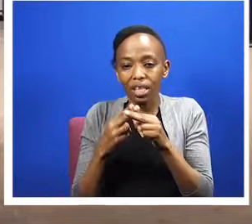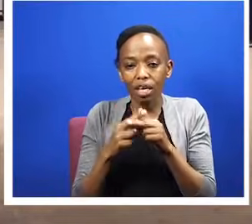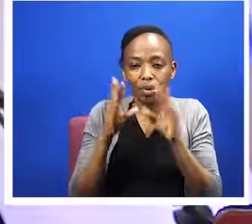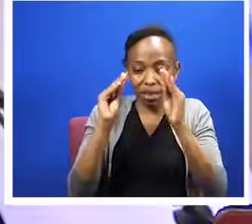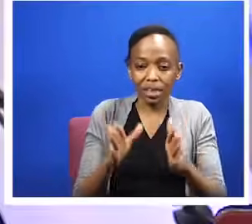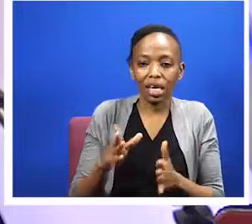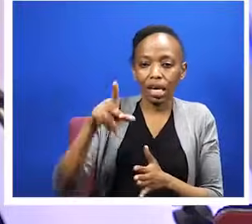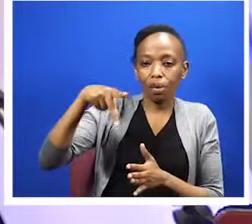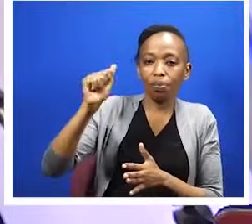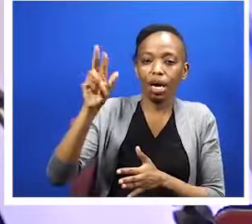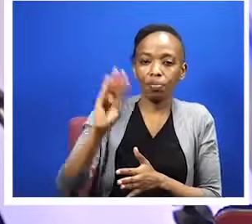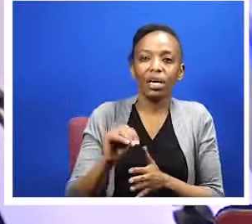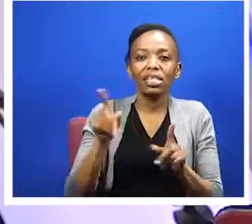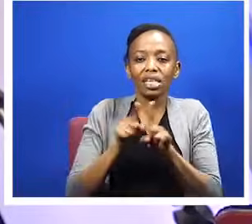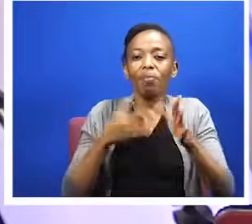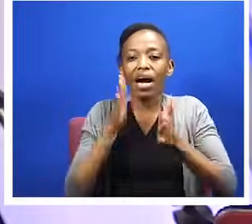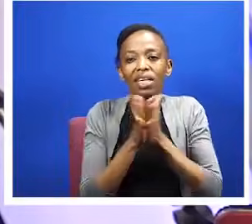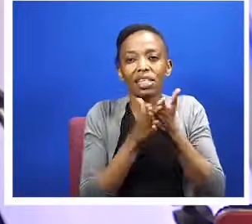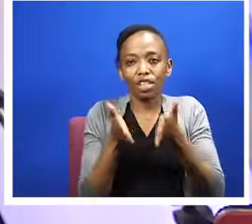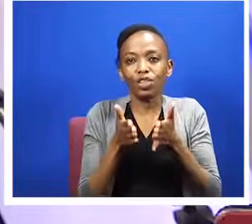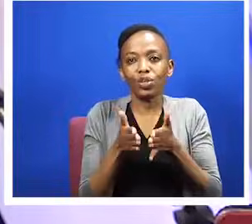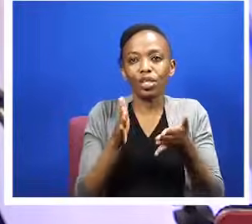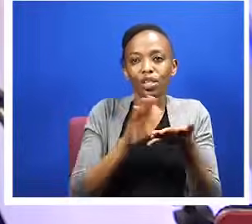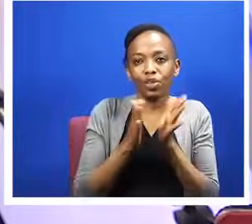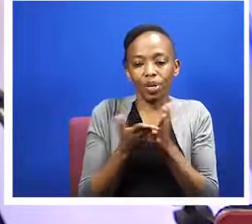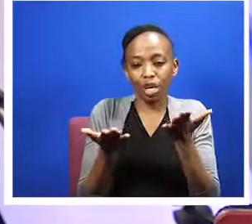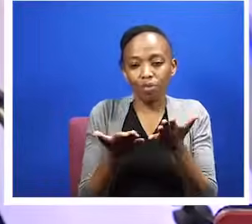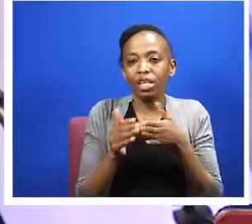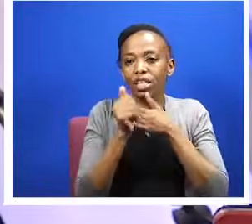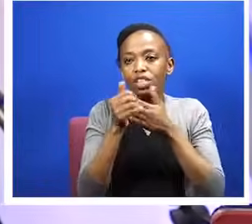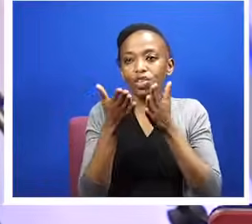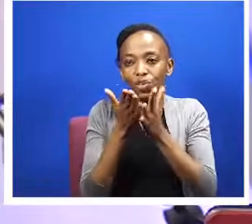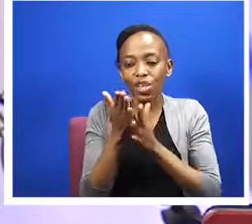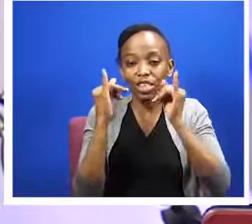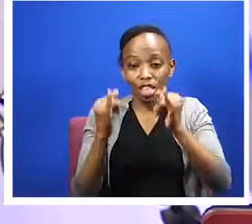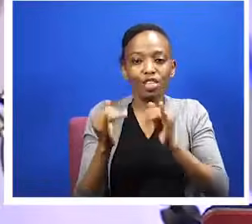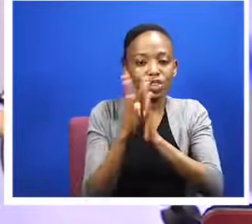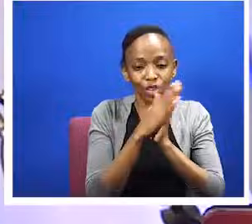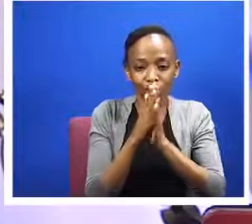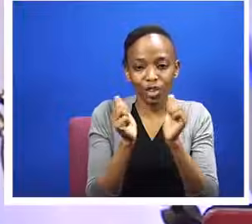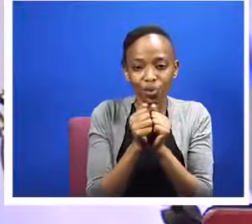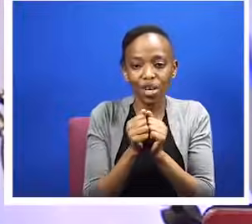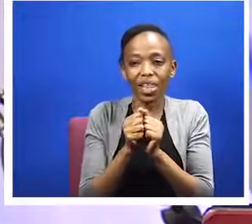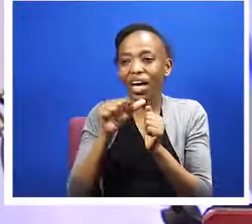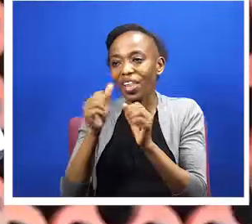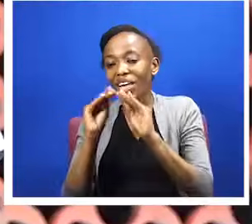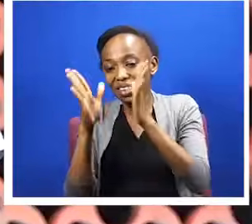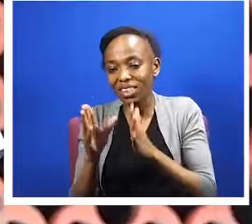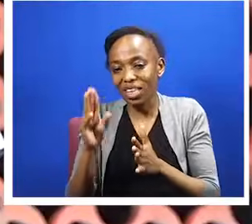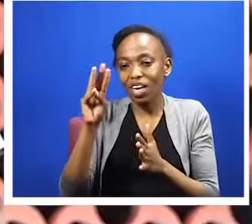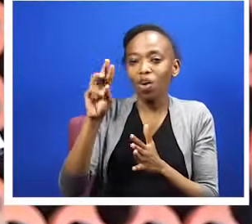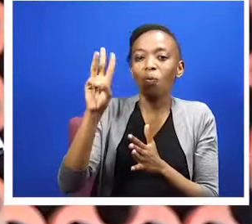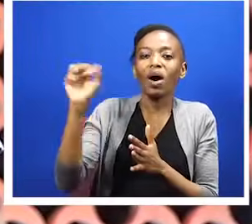Robi, and I'm so excited today to be taking you through this new series with my fellow teacher, Teacher Waso.